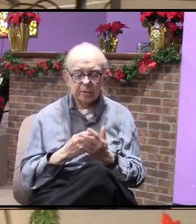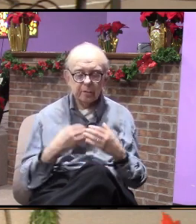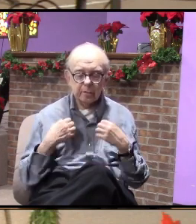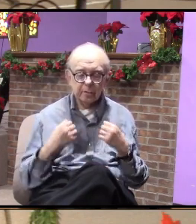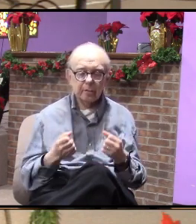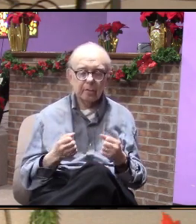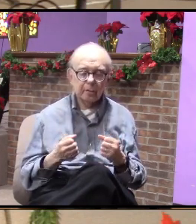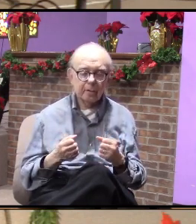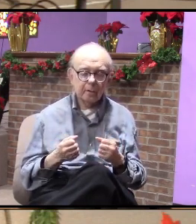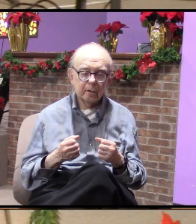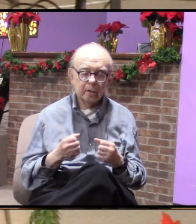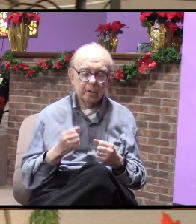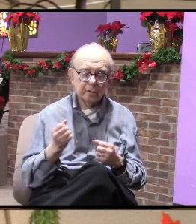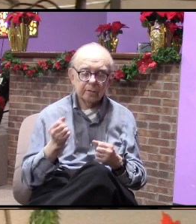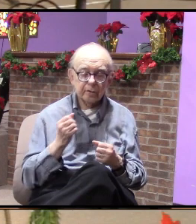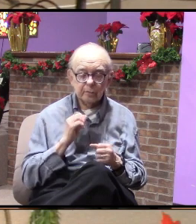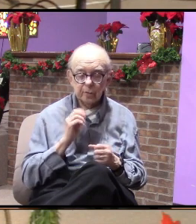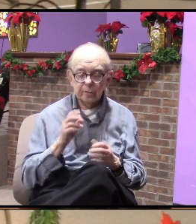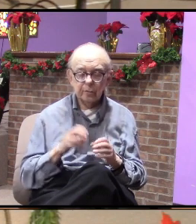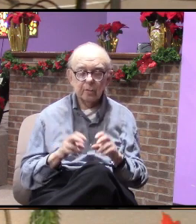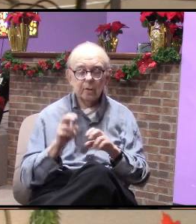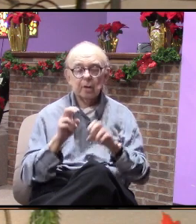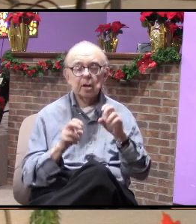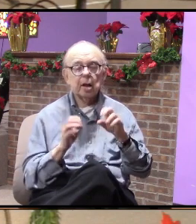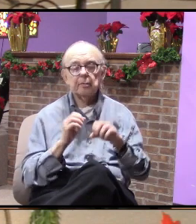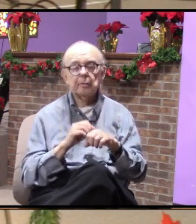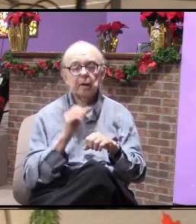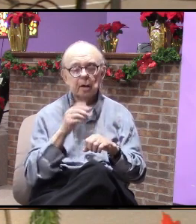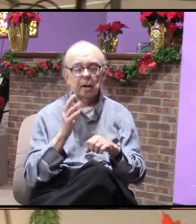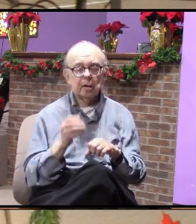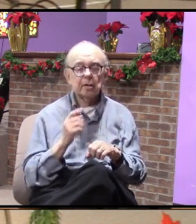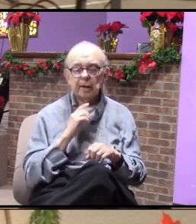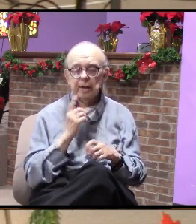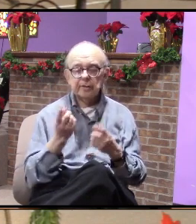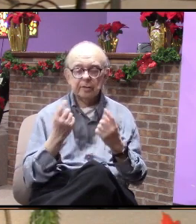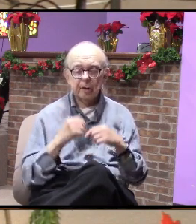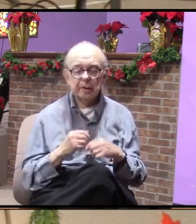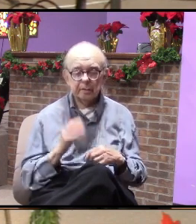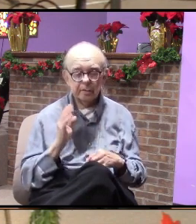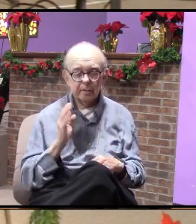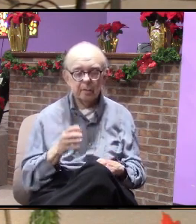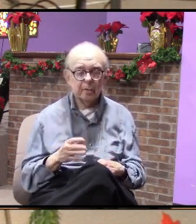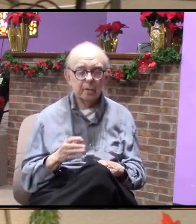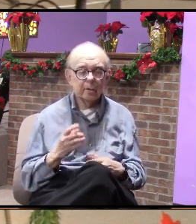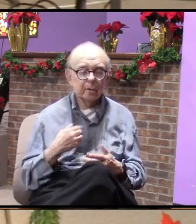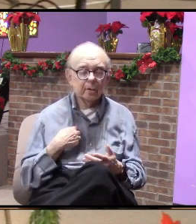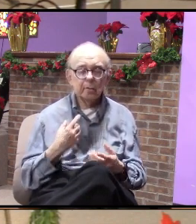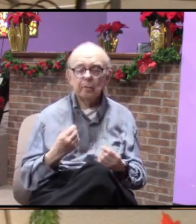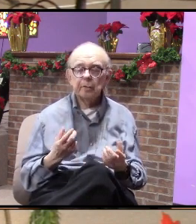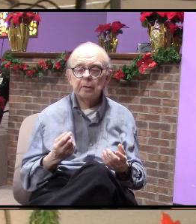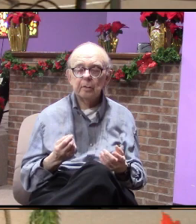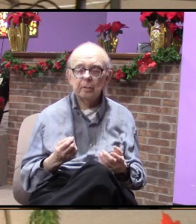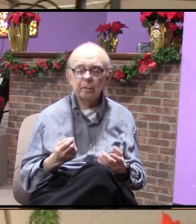I'm going to climb a mountain here, because it's coming. So what do?